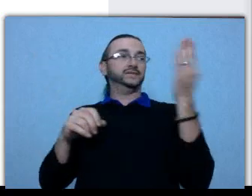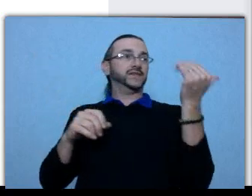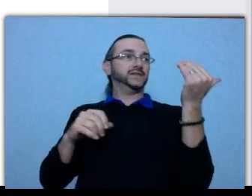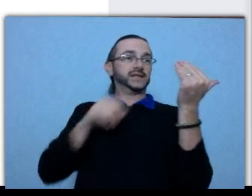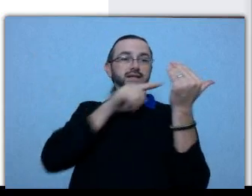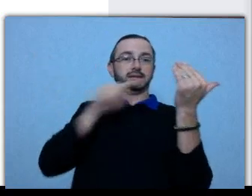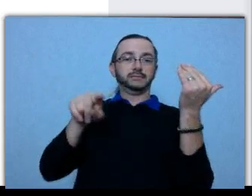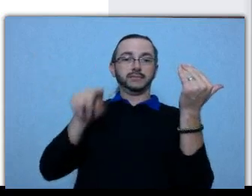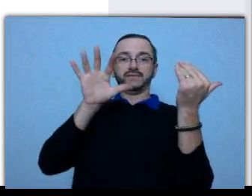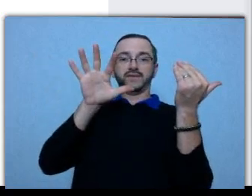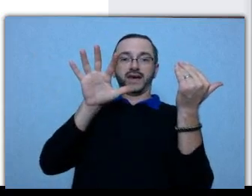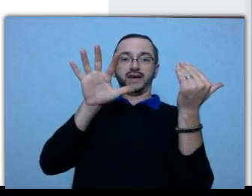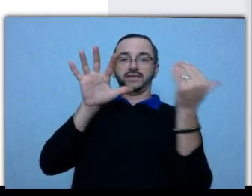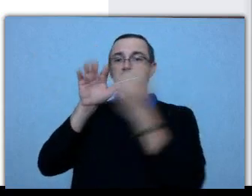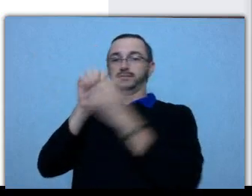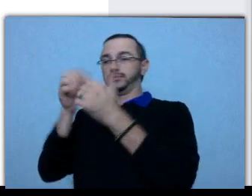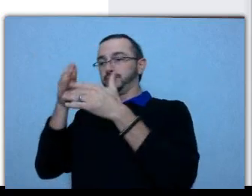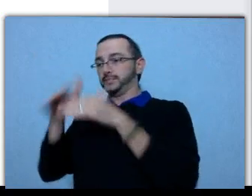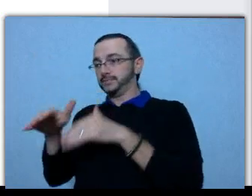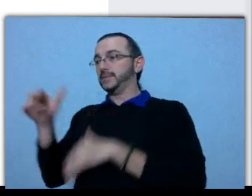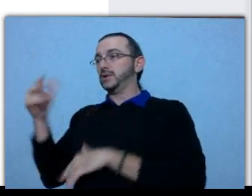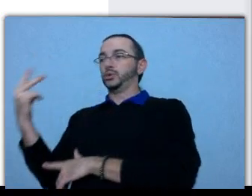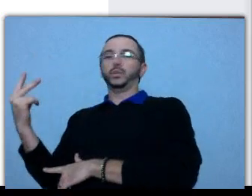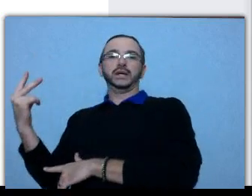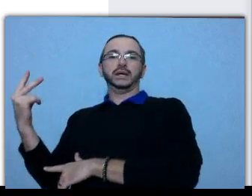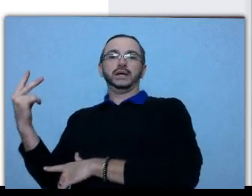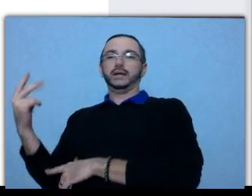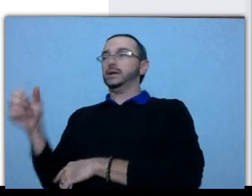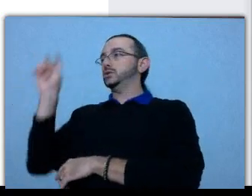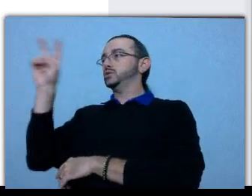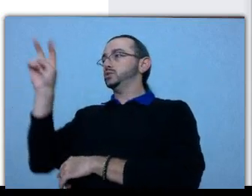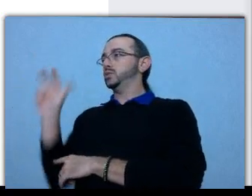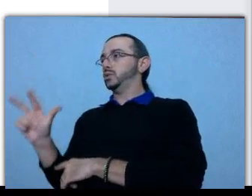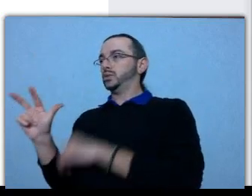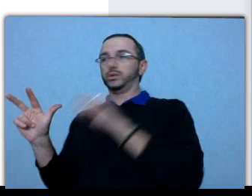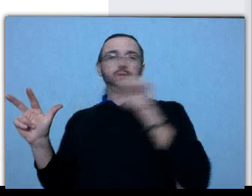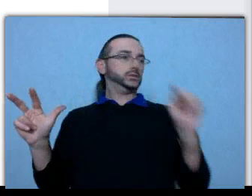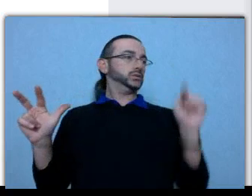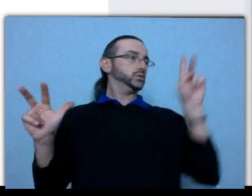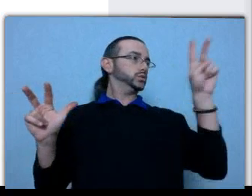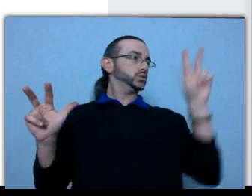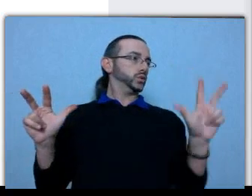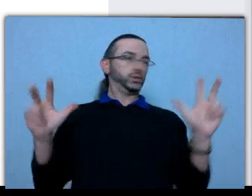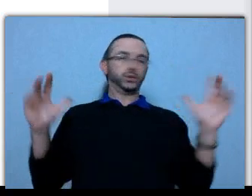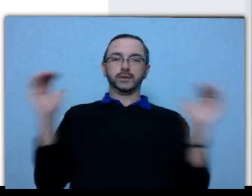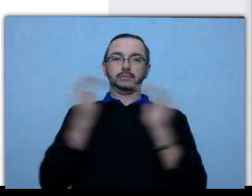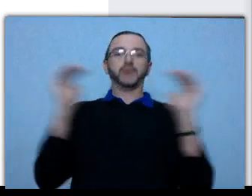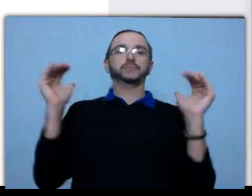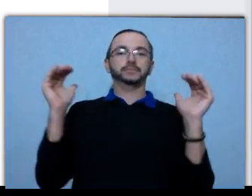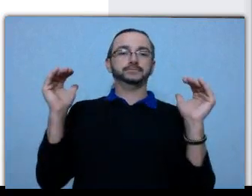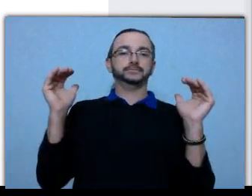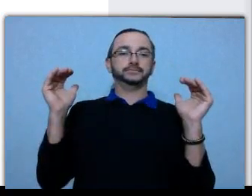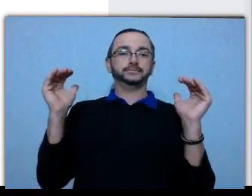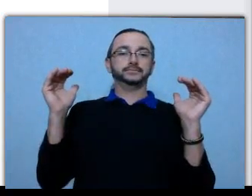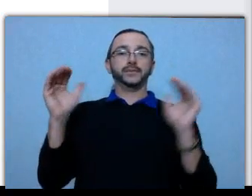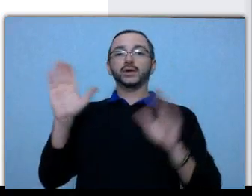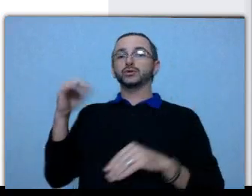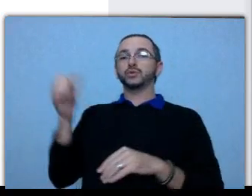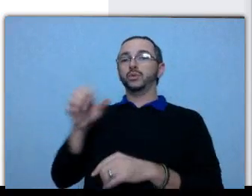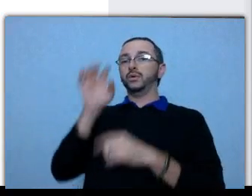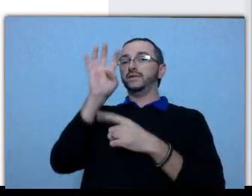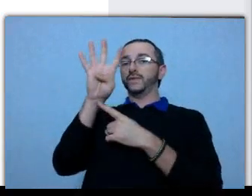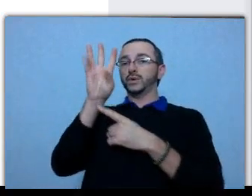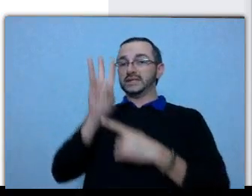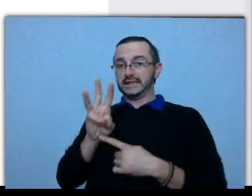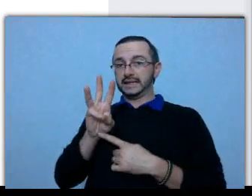times. I've made 2 equivalent fractions. So 4/6 and 10/15